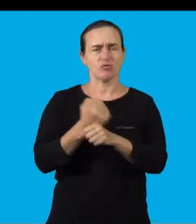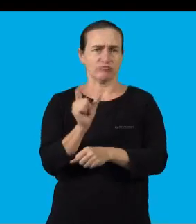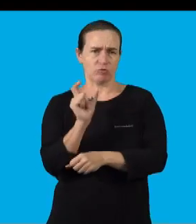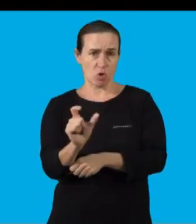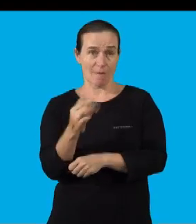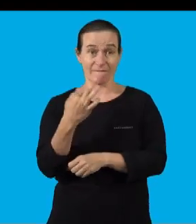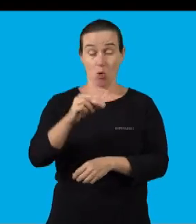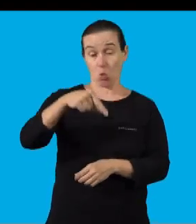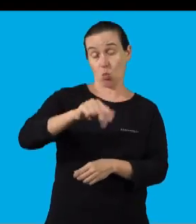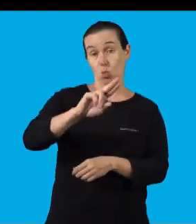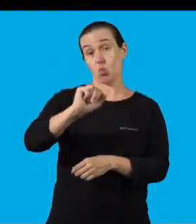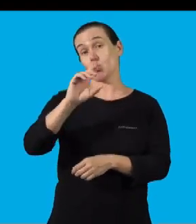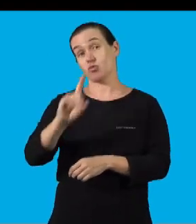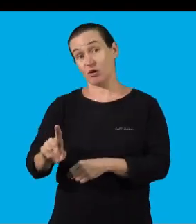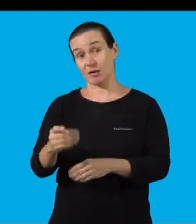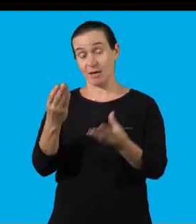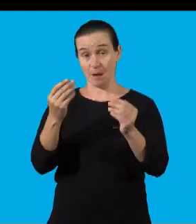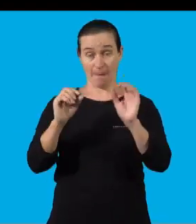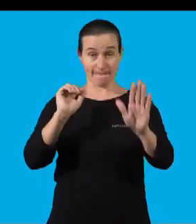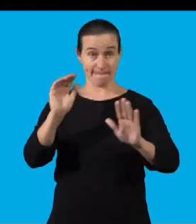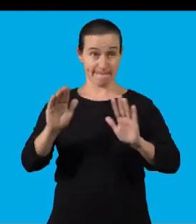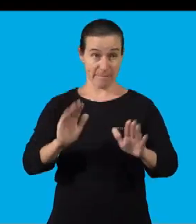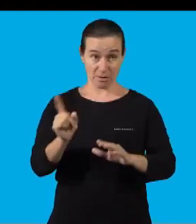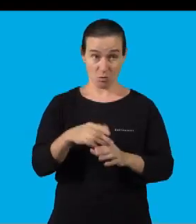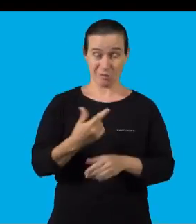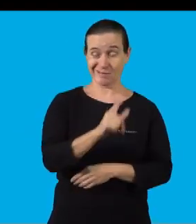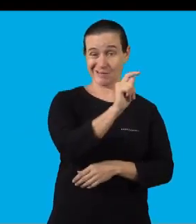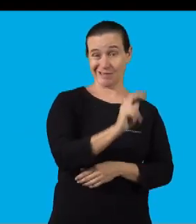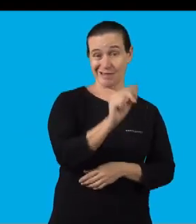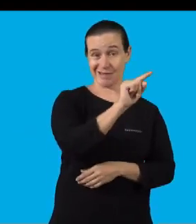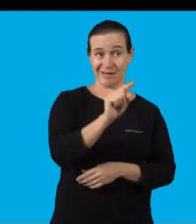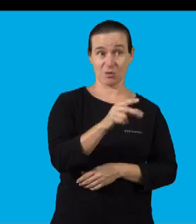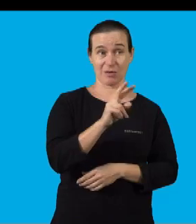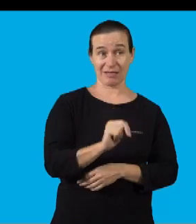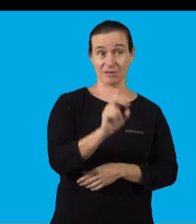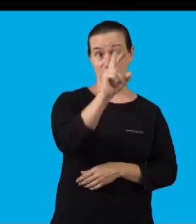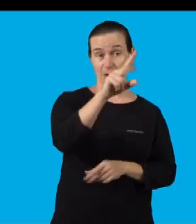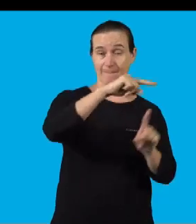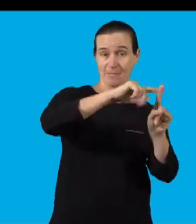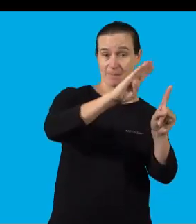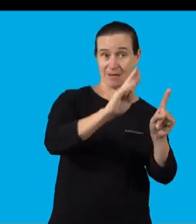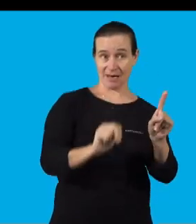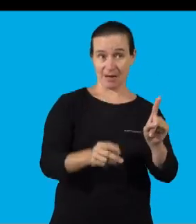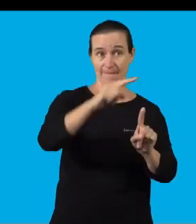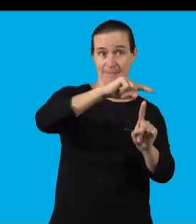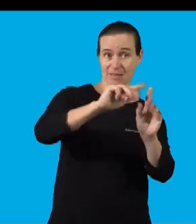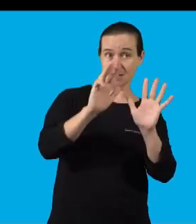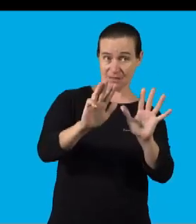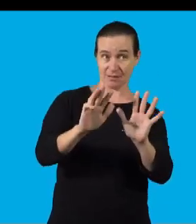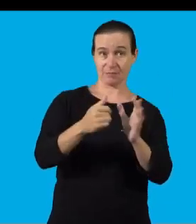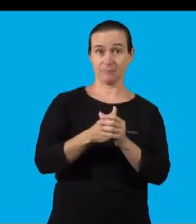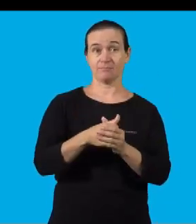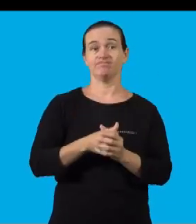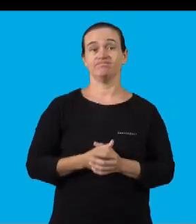that a general term of a quadratic number pattern is Tn is equals to n squared plus bn